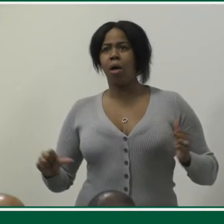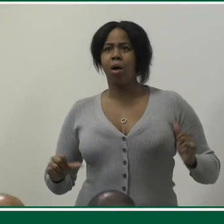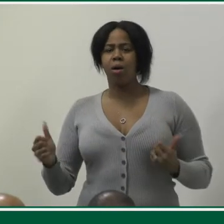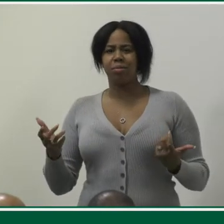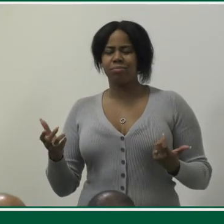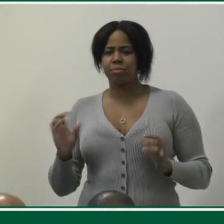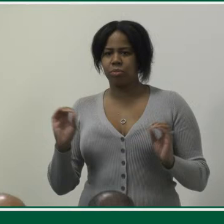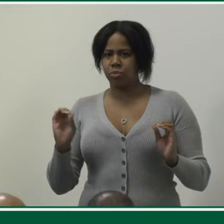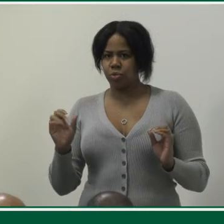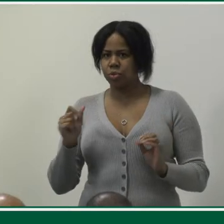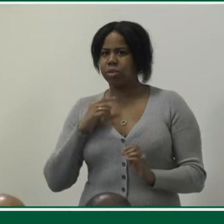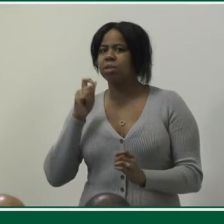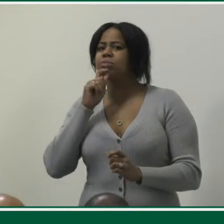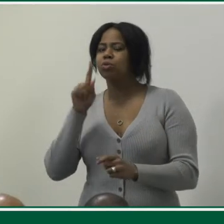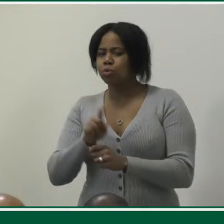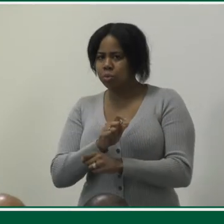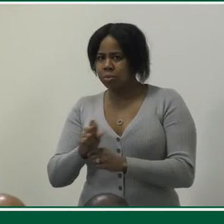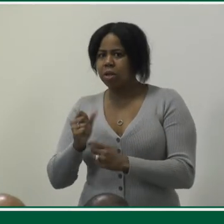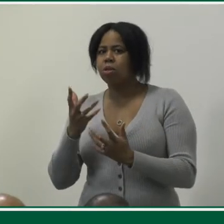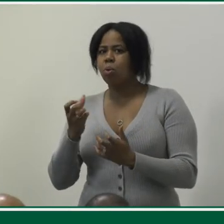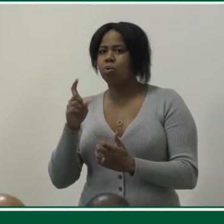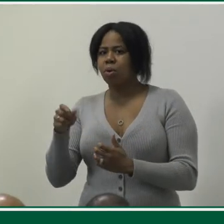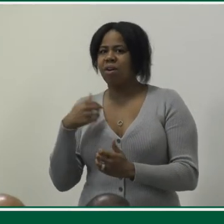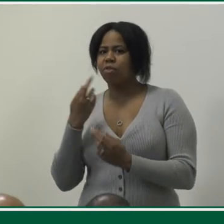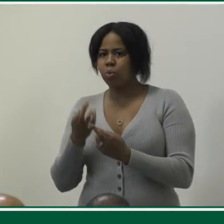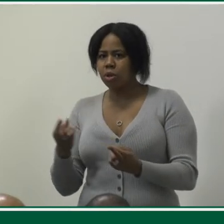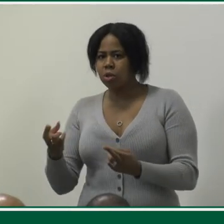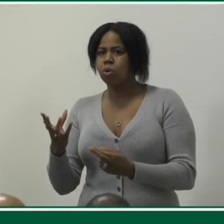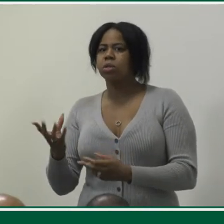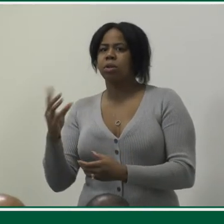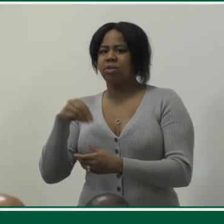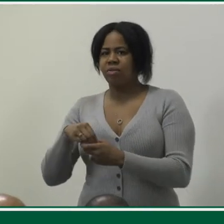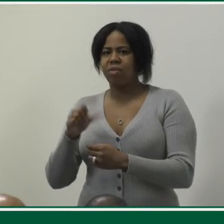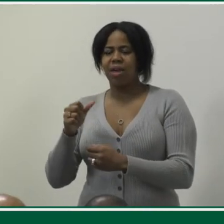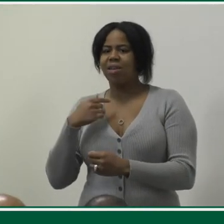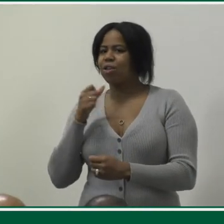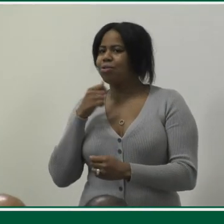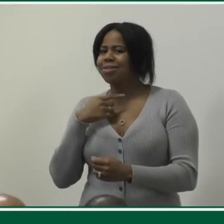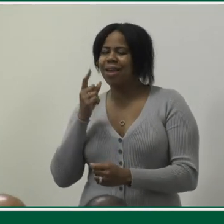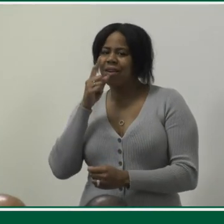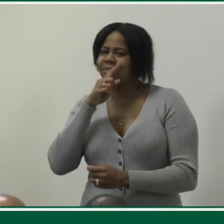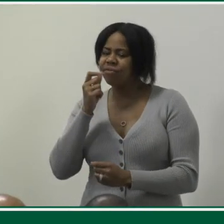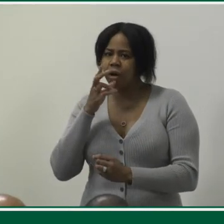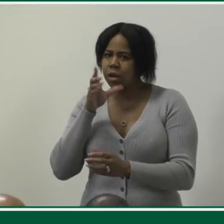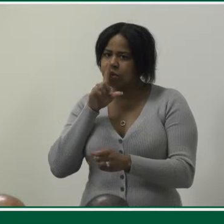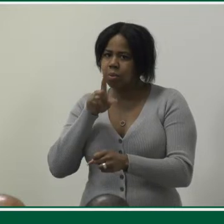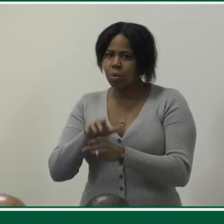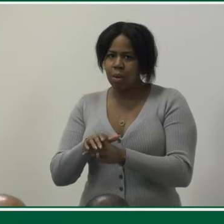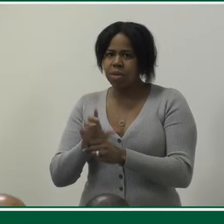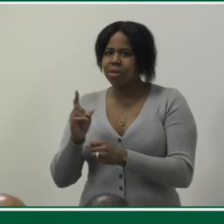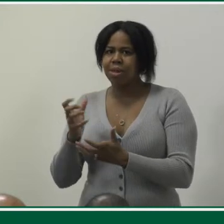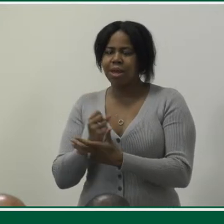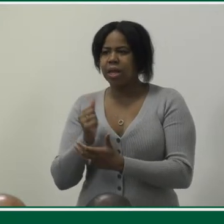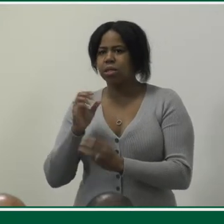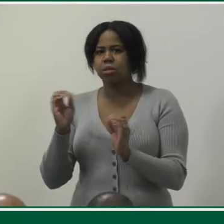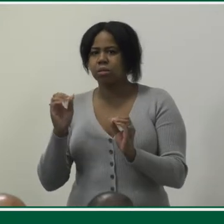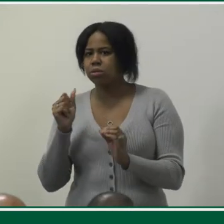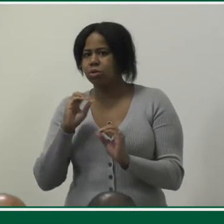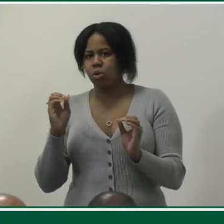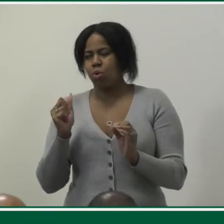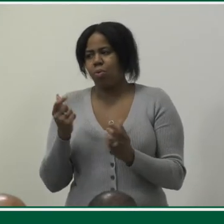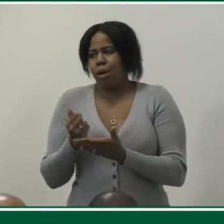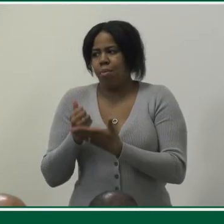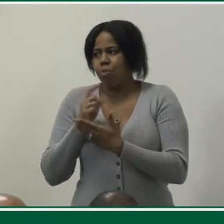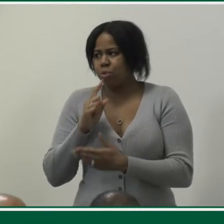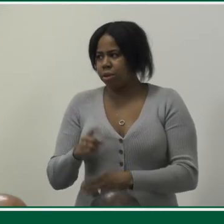there has to be the requisite resources to go along with it. Otherwise, you're sending a false promise to a community that continues to get those false promises.